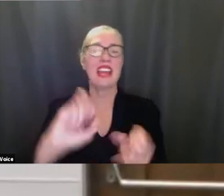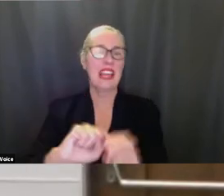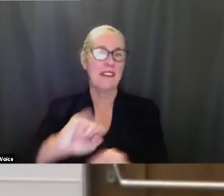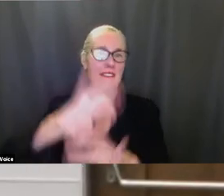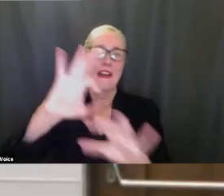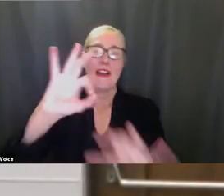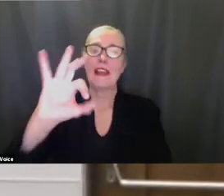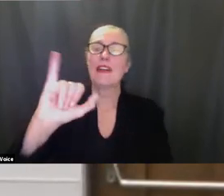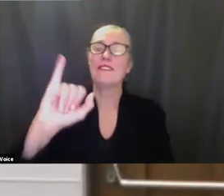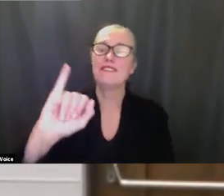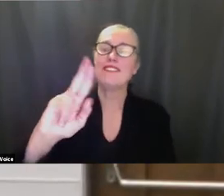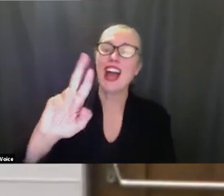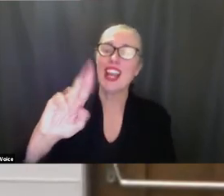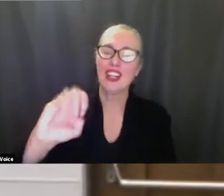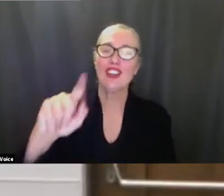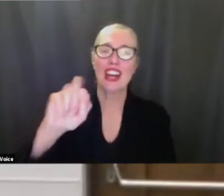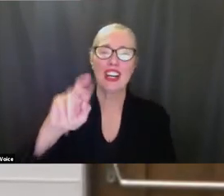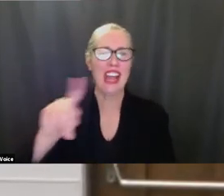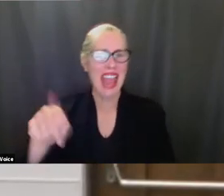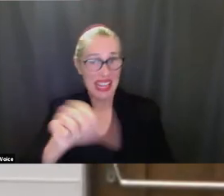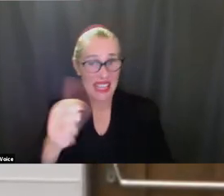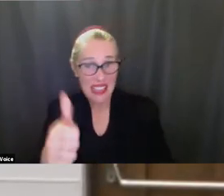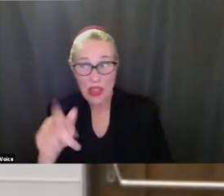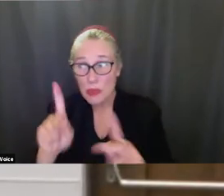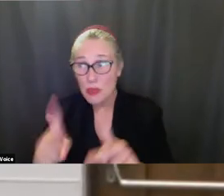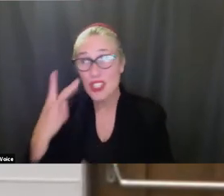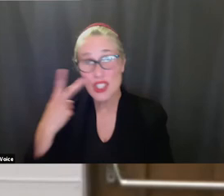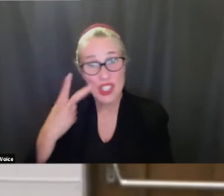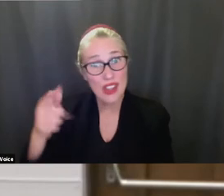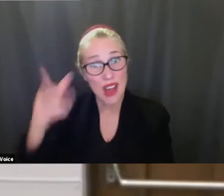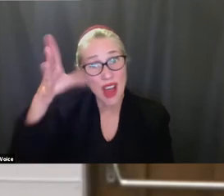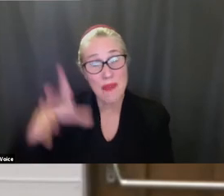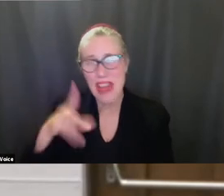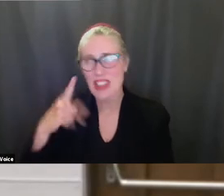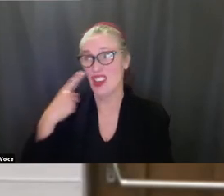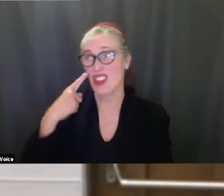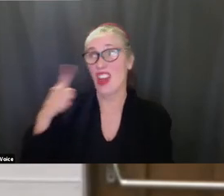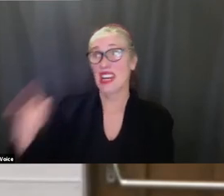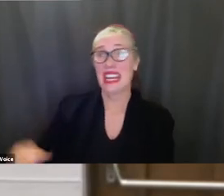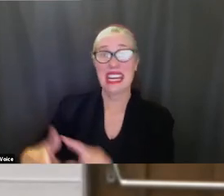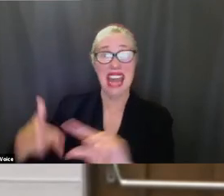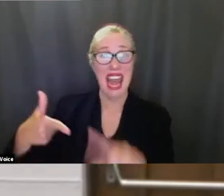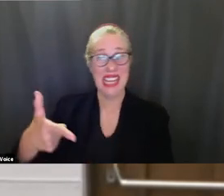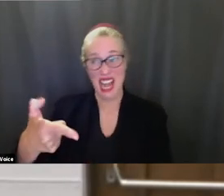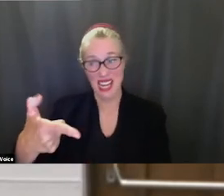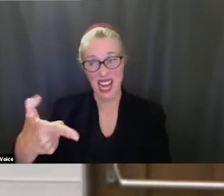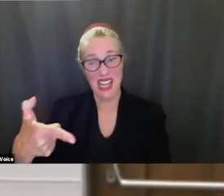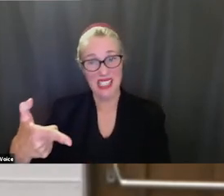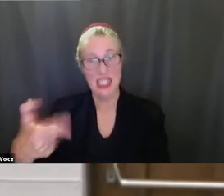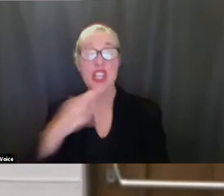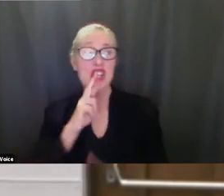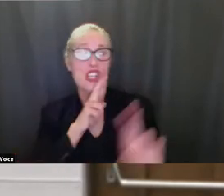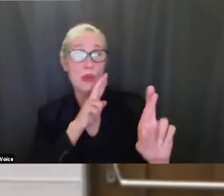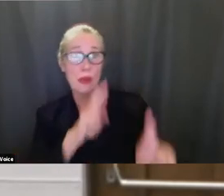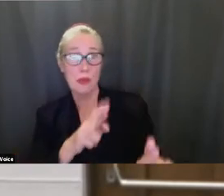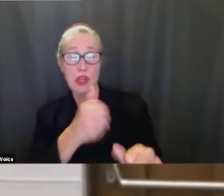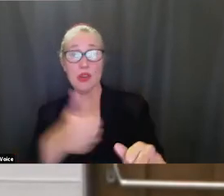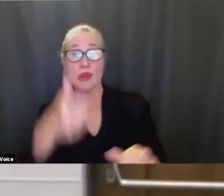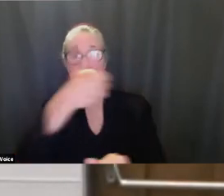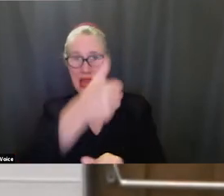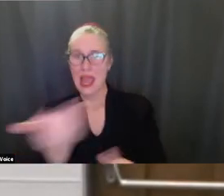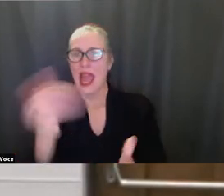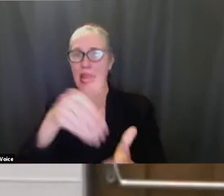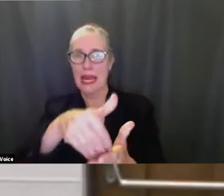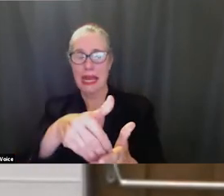saw a man holding what she believed to be a gun this happened several years ago she reported this to administration and a lockdown